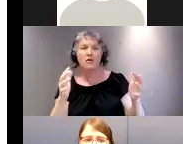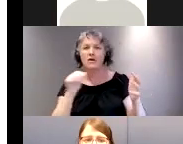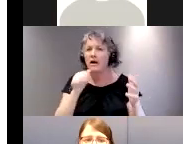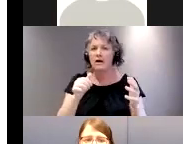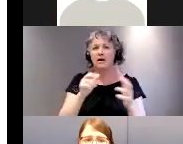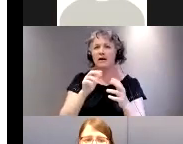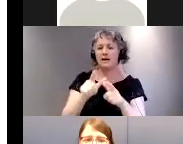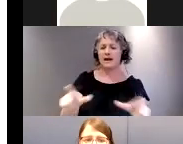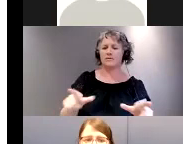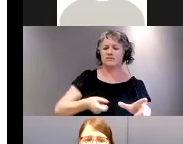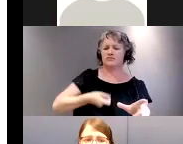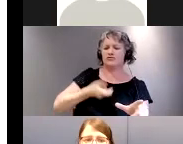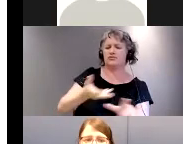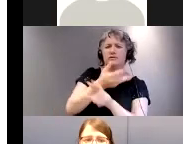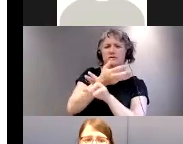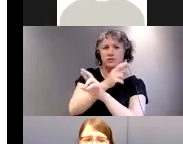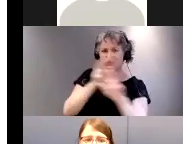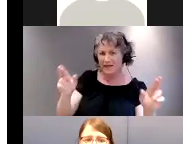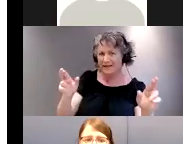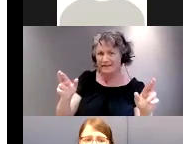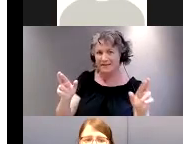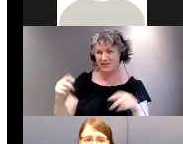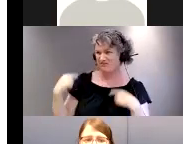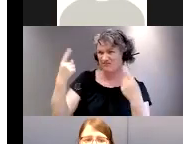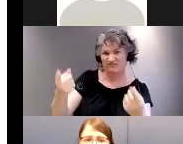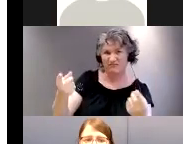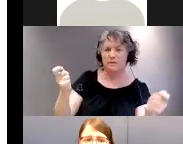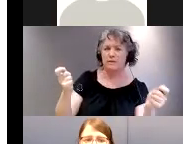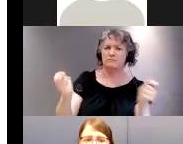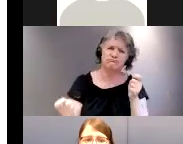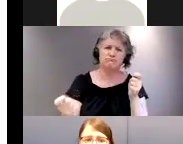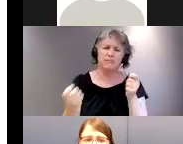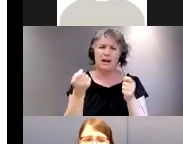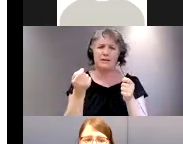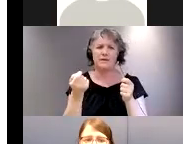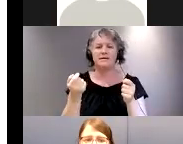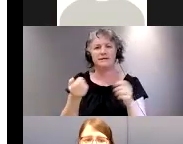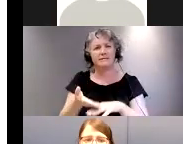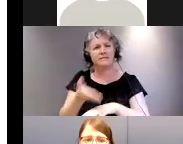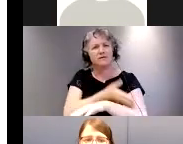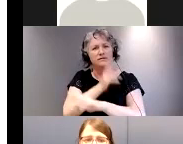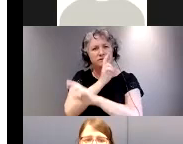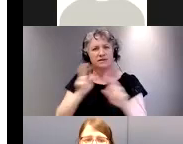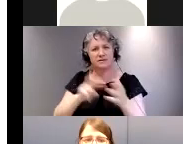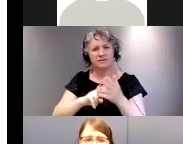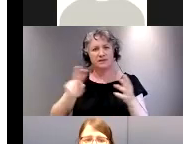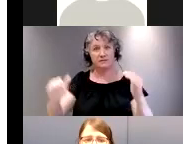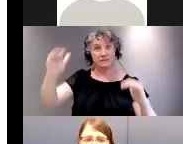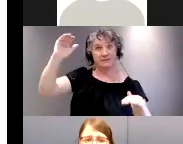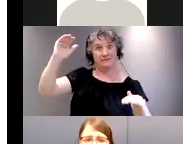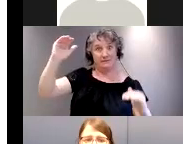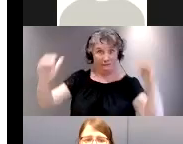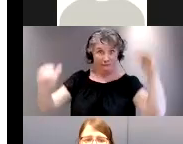that we have all had forever, and just the change in the role, right? It doesn't mean there's a role reversal. And that's, to